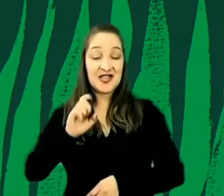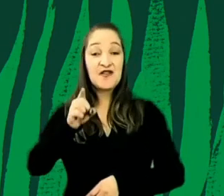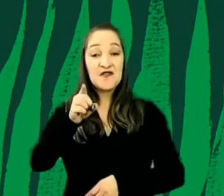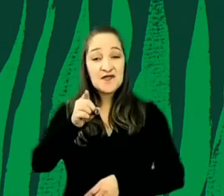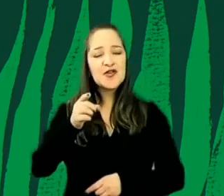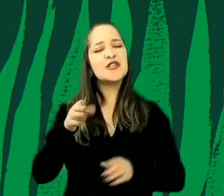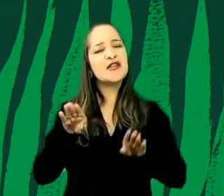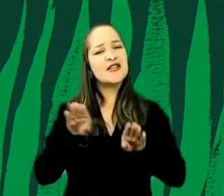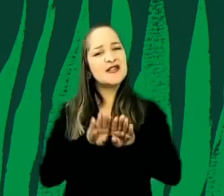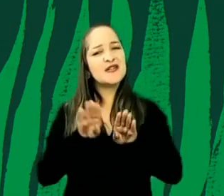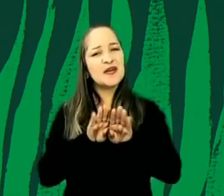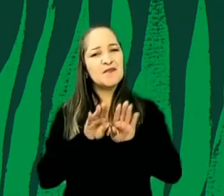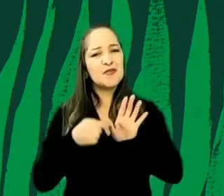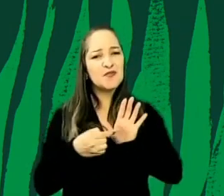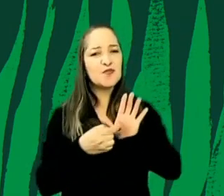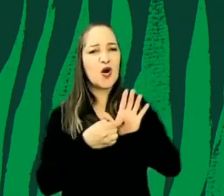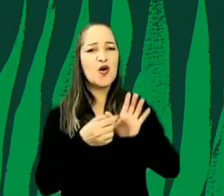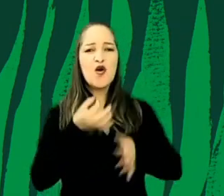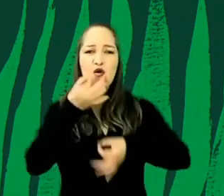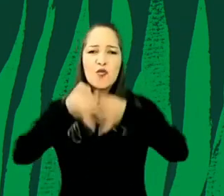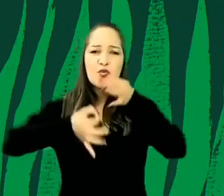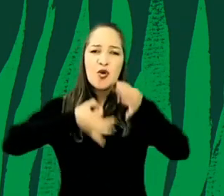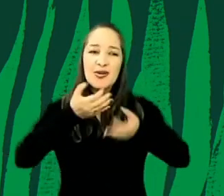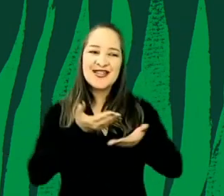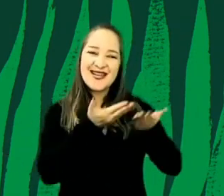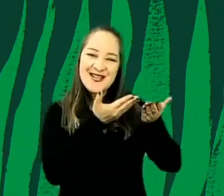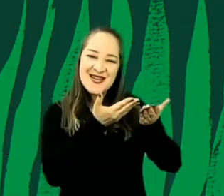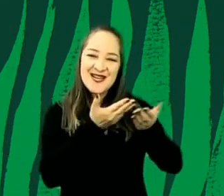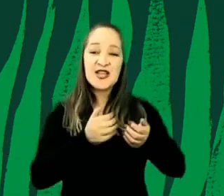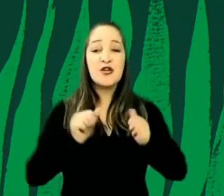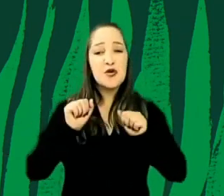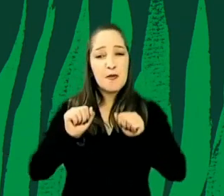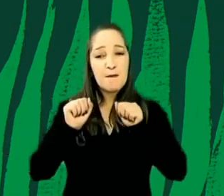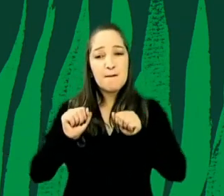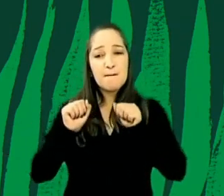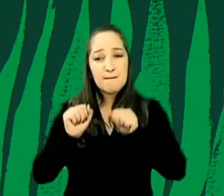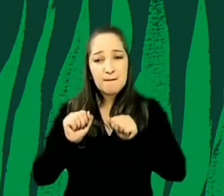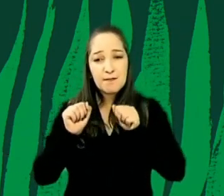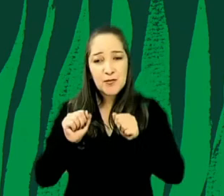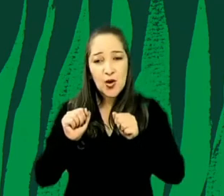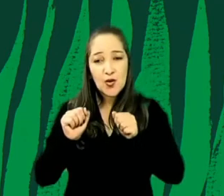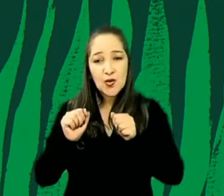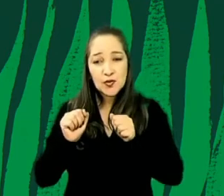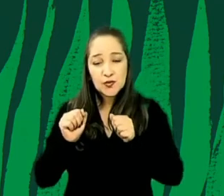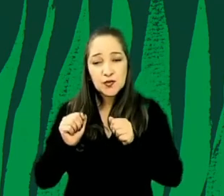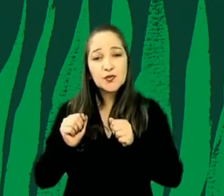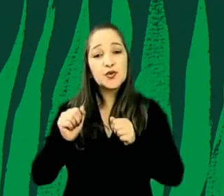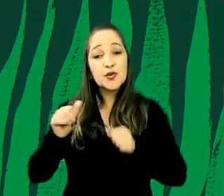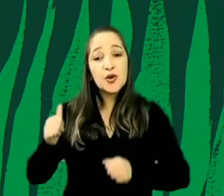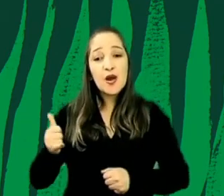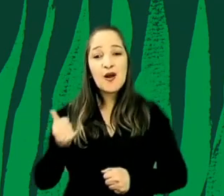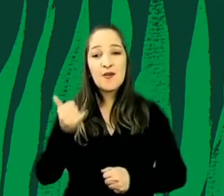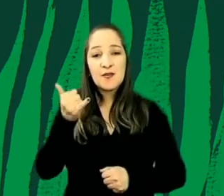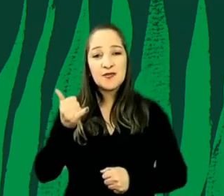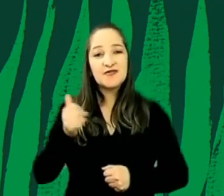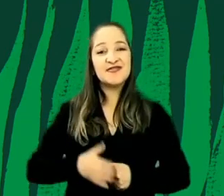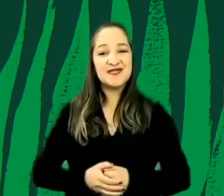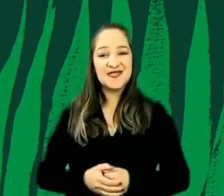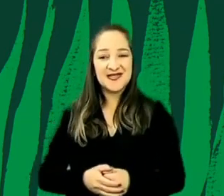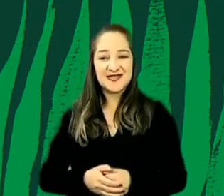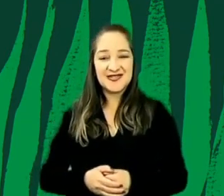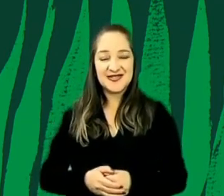you would also like to make these comments to her about the similarities between the two authors'